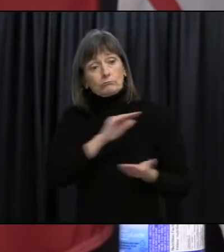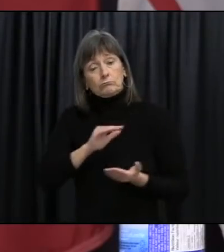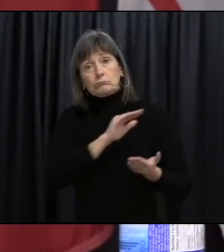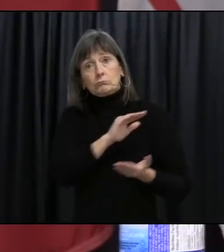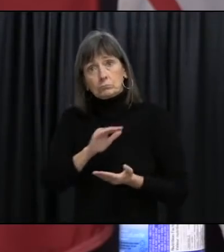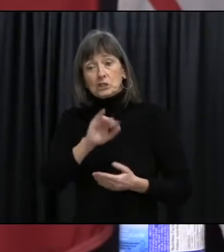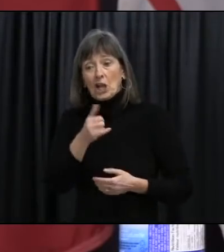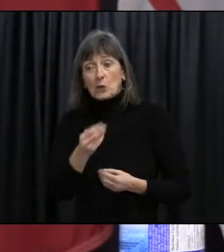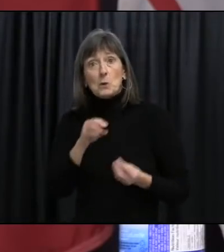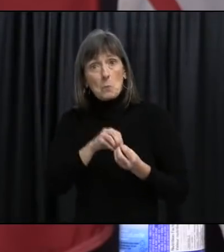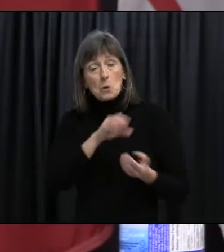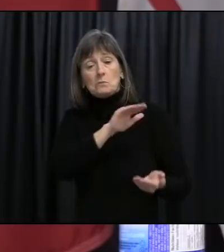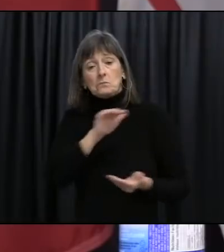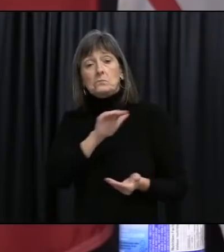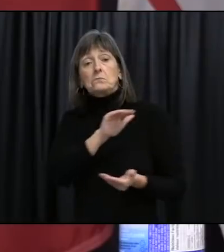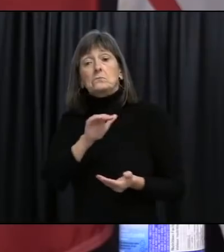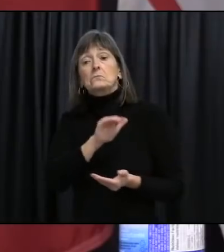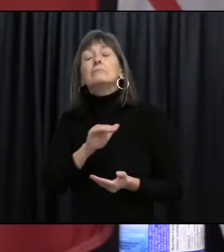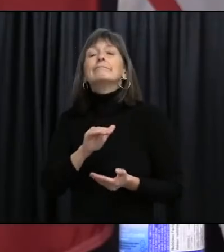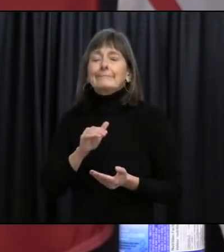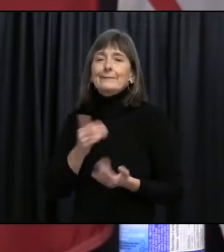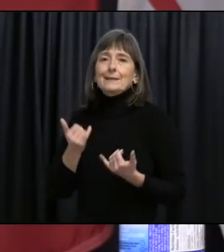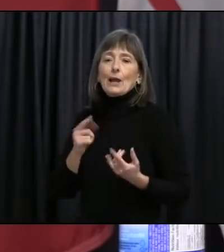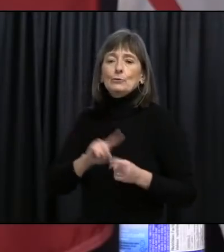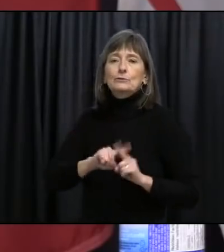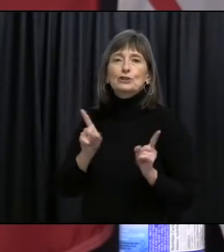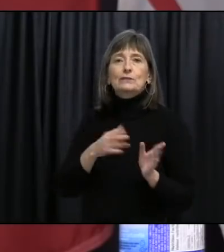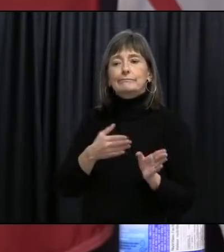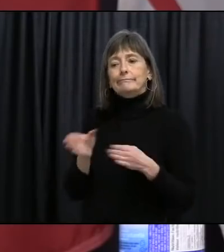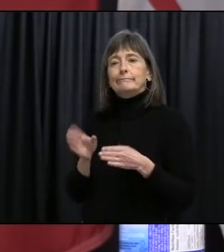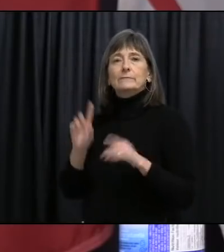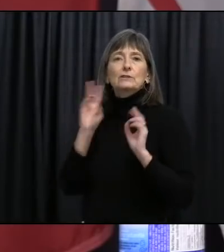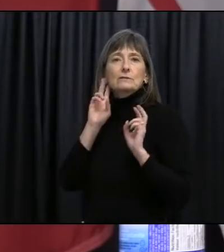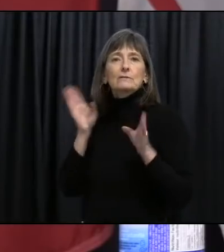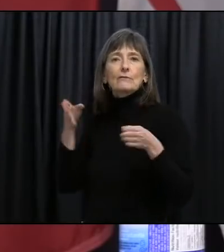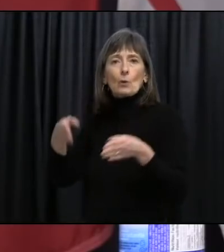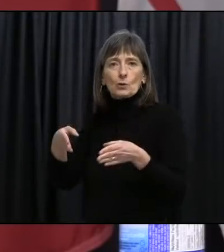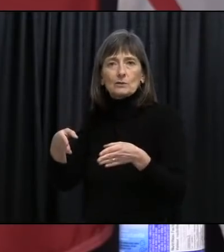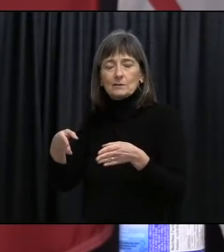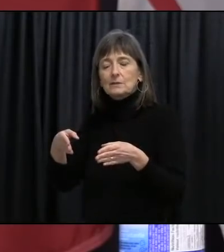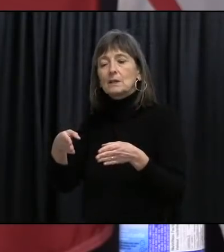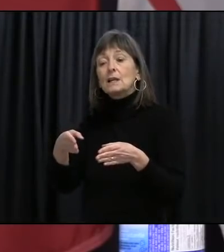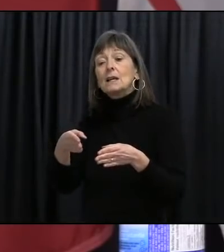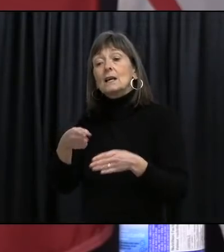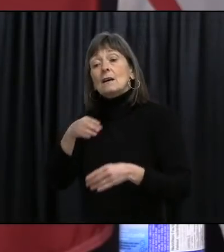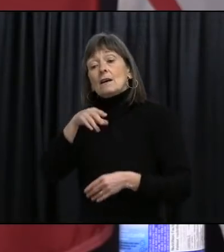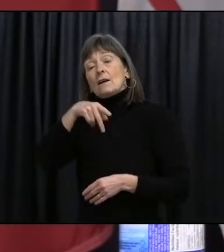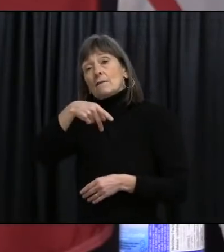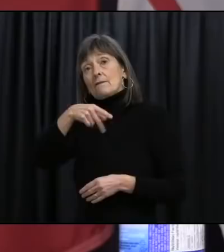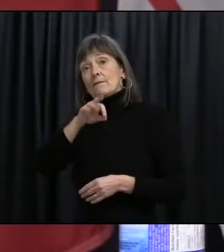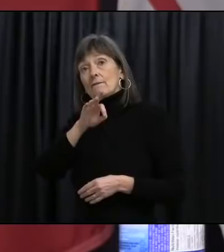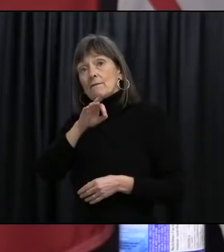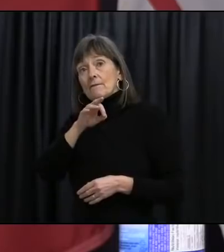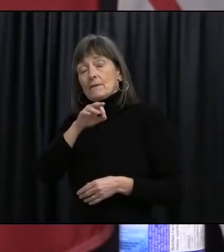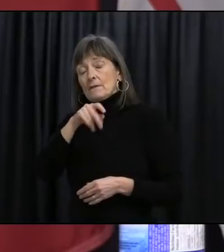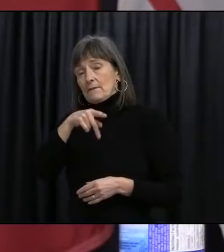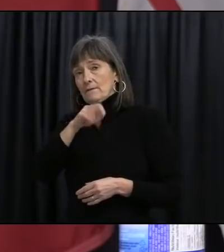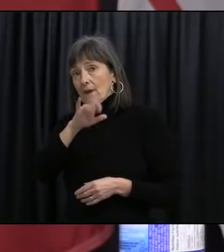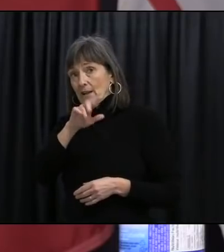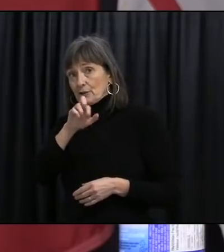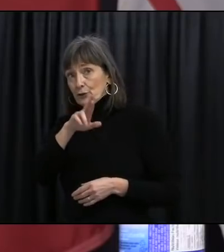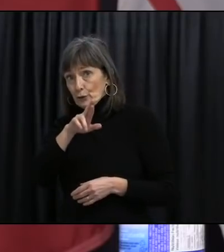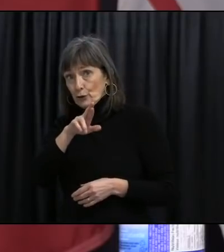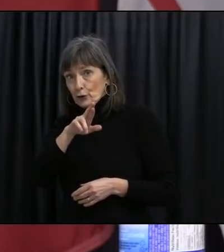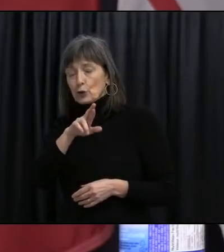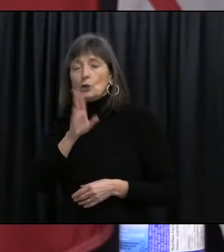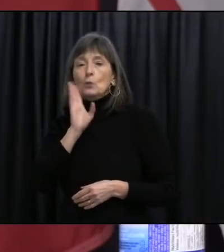into January, what we're looking to there is to have the vaccine, the Pfizer vaccine, certainly delivered